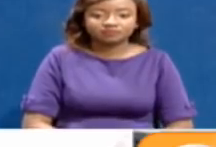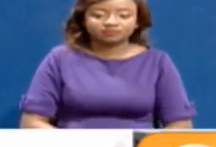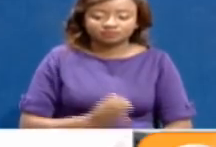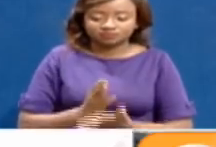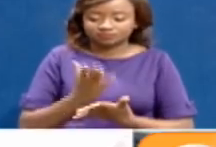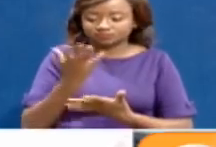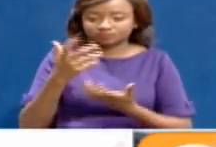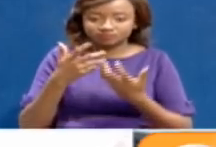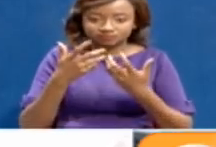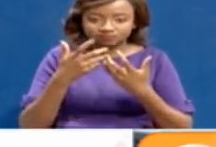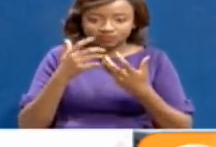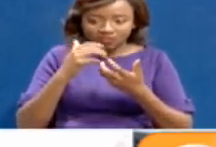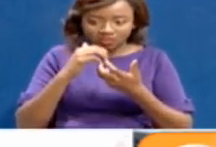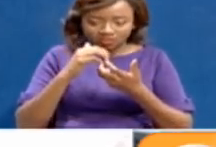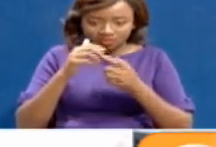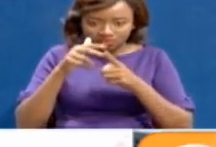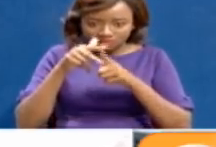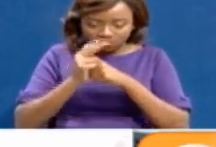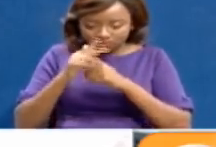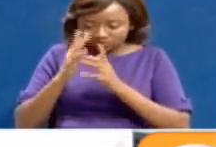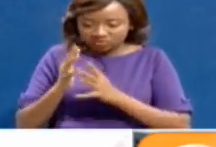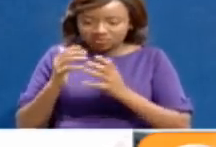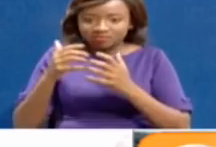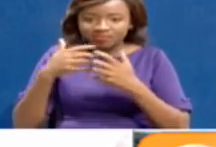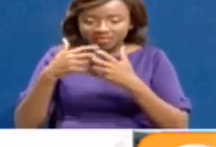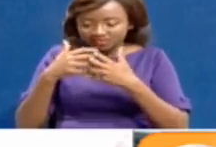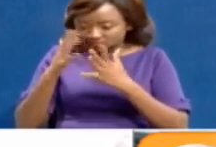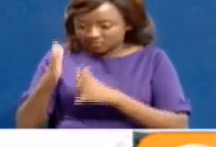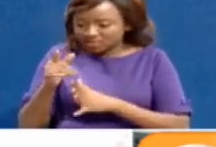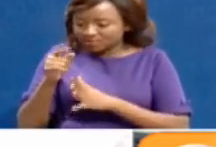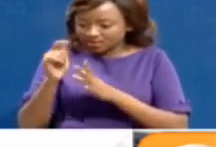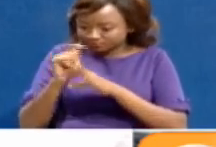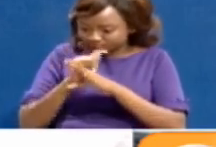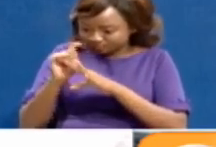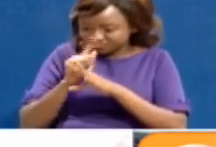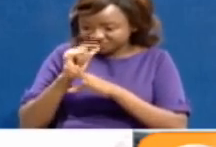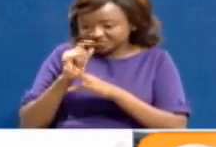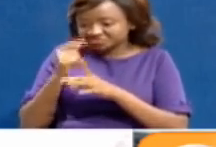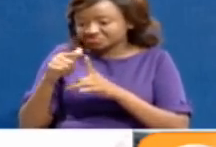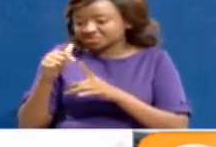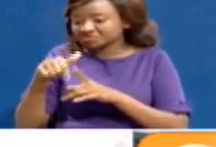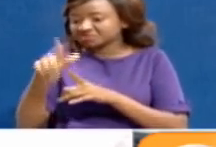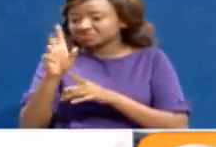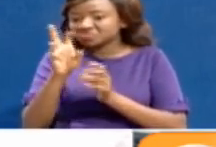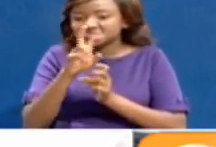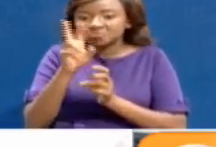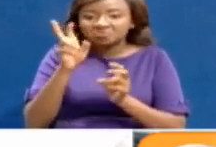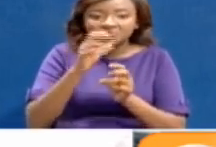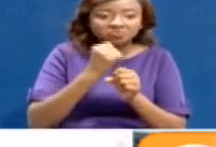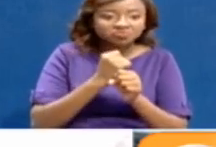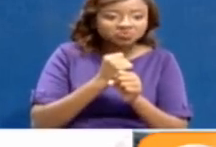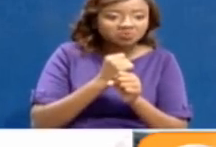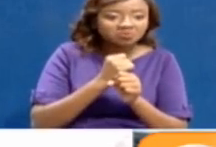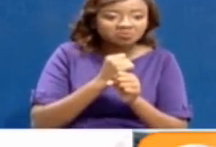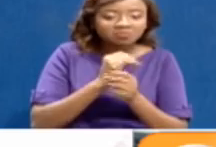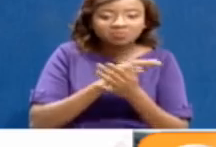engineers at university. Many of them actually are not able to get the jobs that they've been trained to actually do. And yet, if we look at